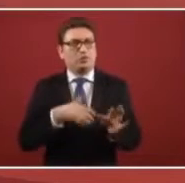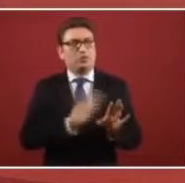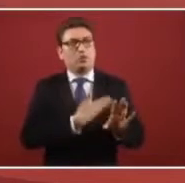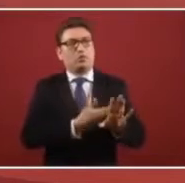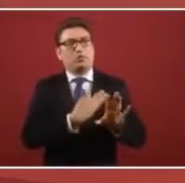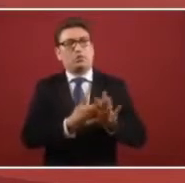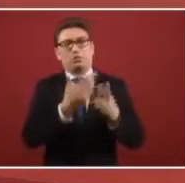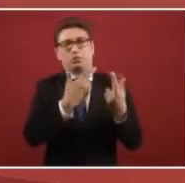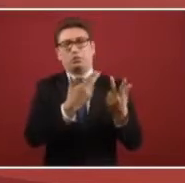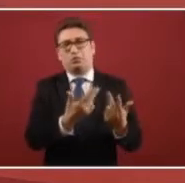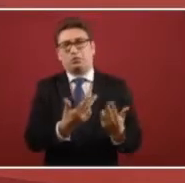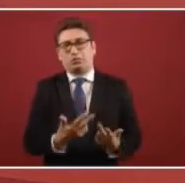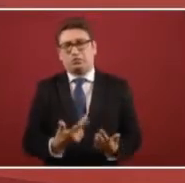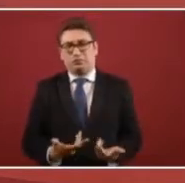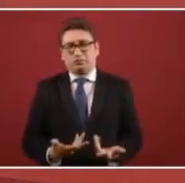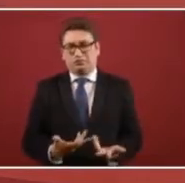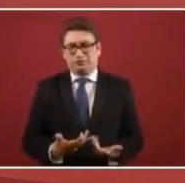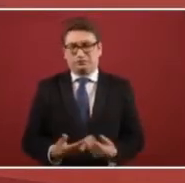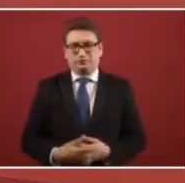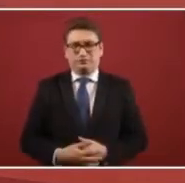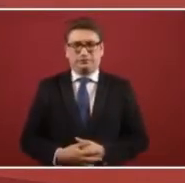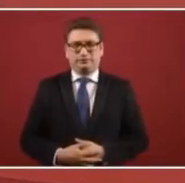and they go destroying.